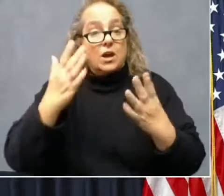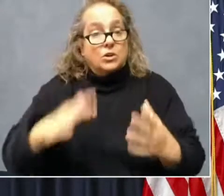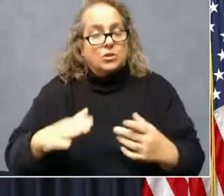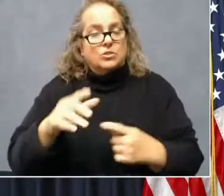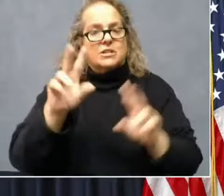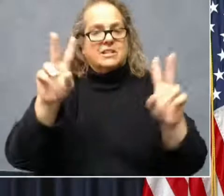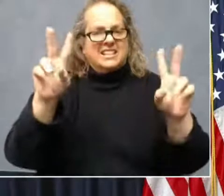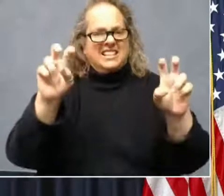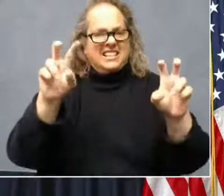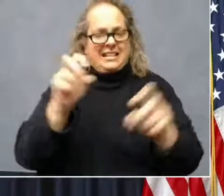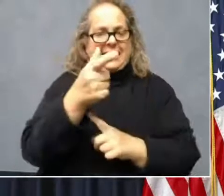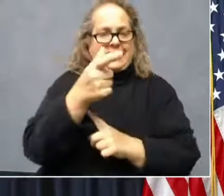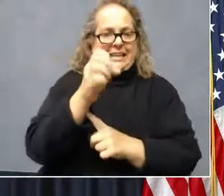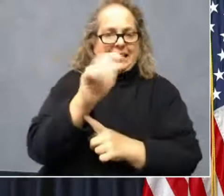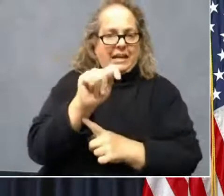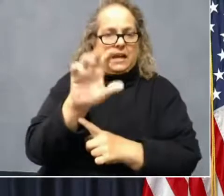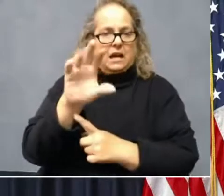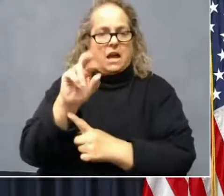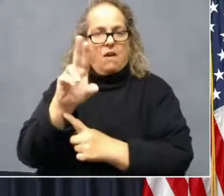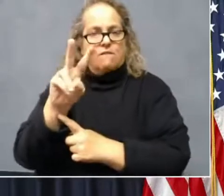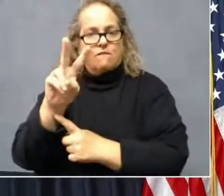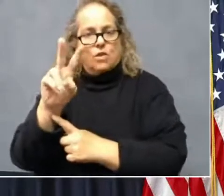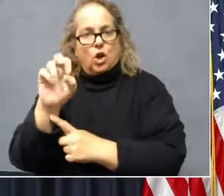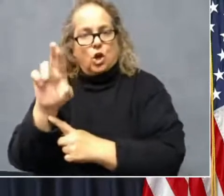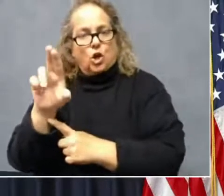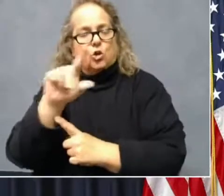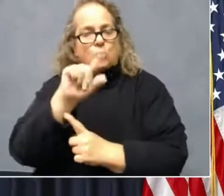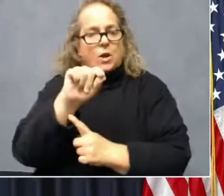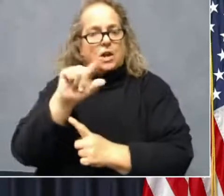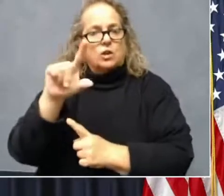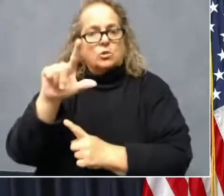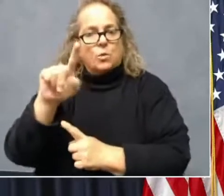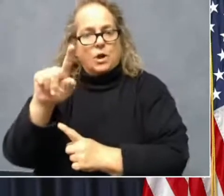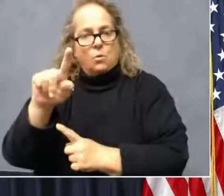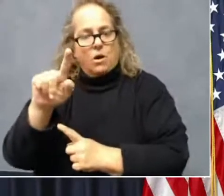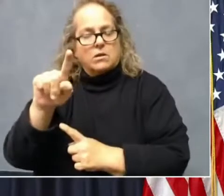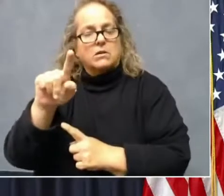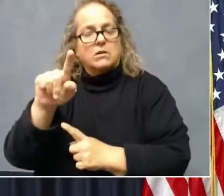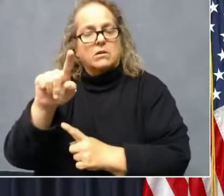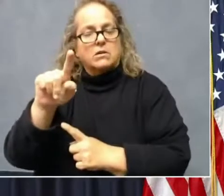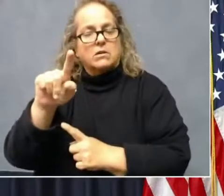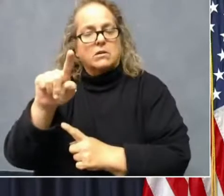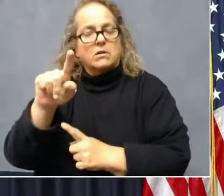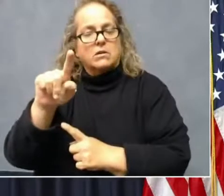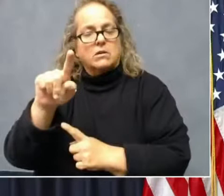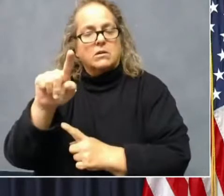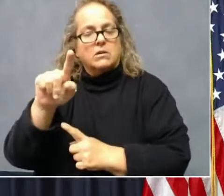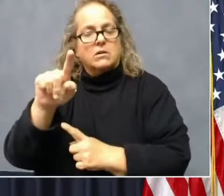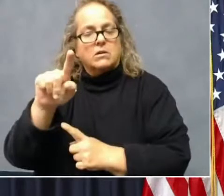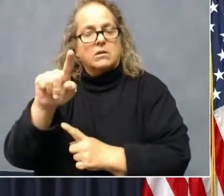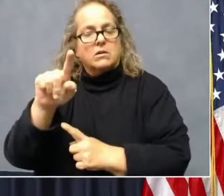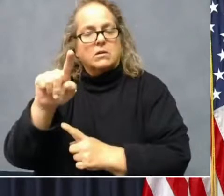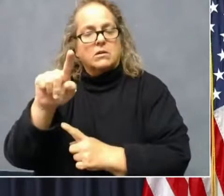Covered 2021 will be observed nationwide this Thursday. Get Covered 20